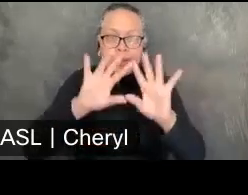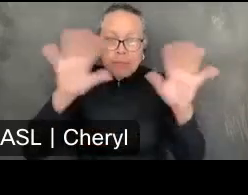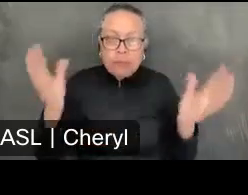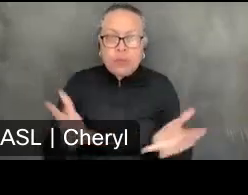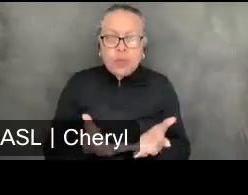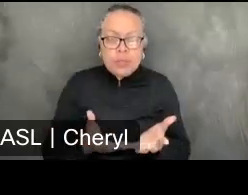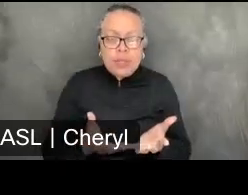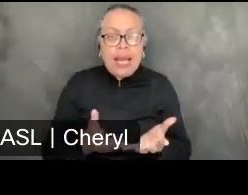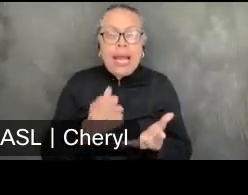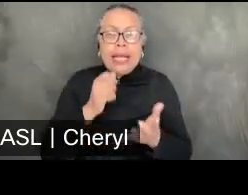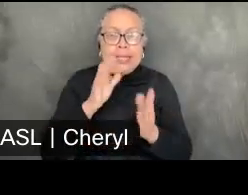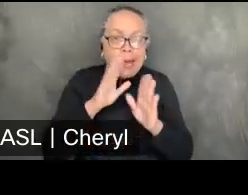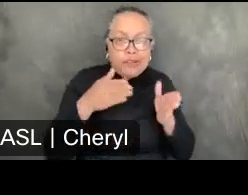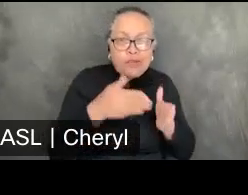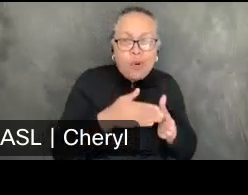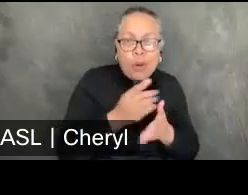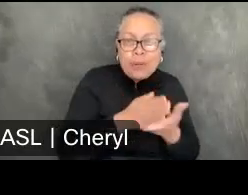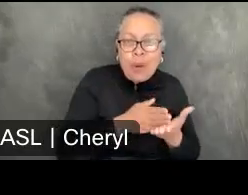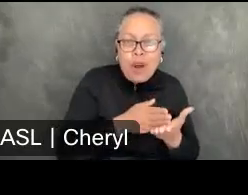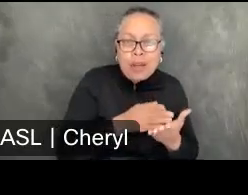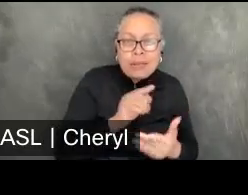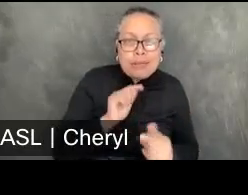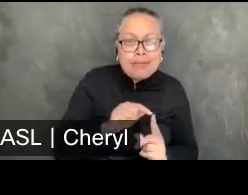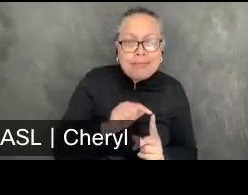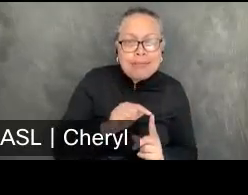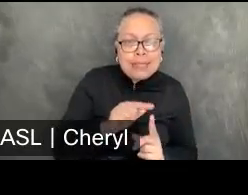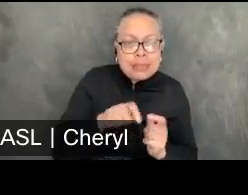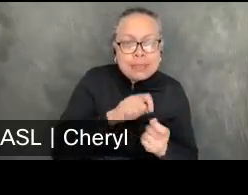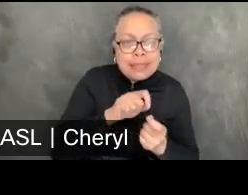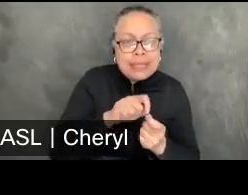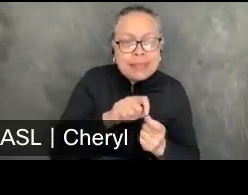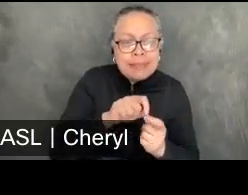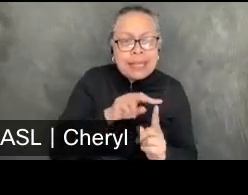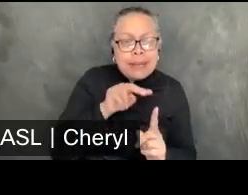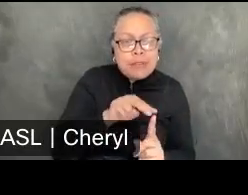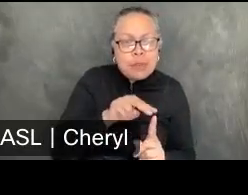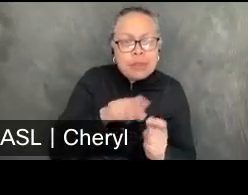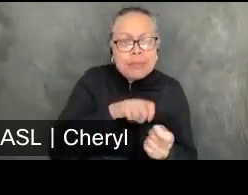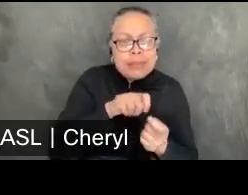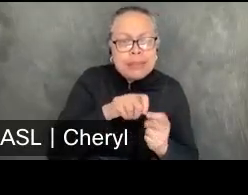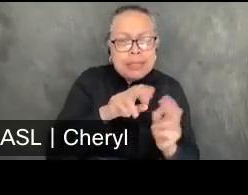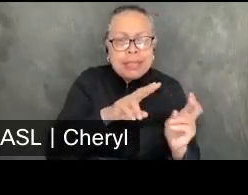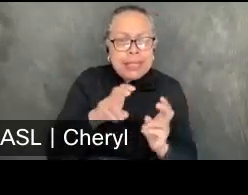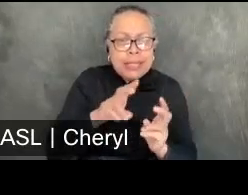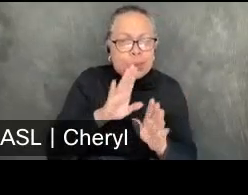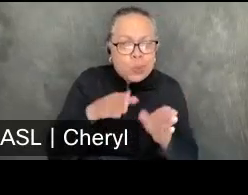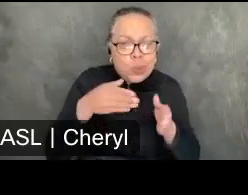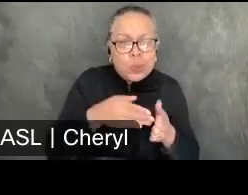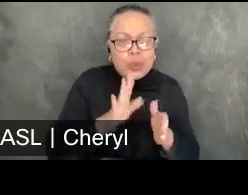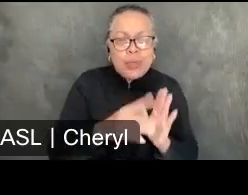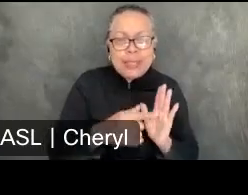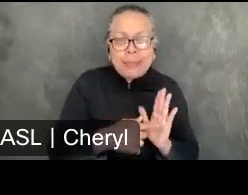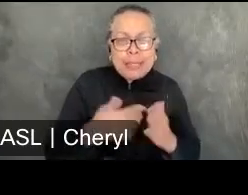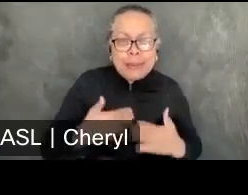just focus in on this very individualistic view of just looking at like symptoms or what have you.